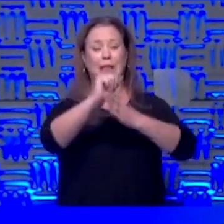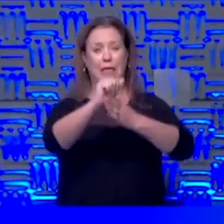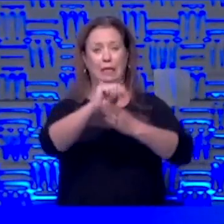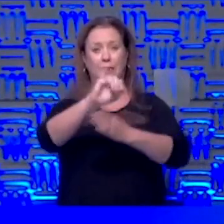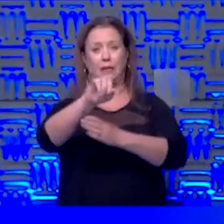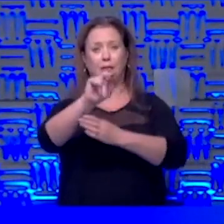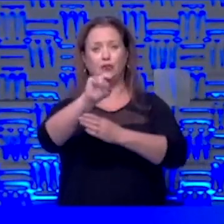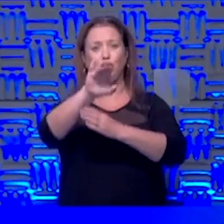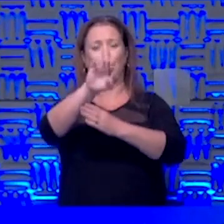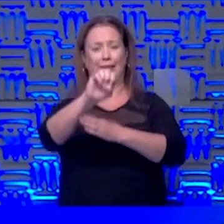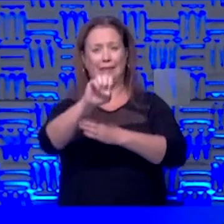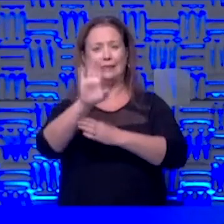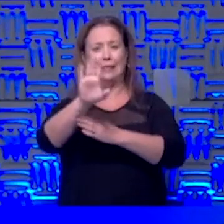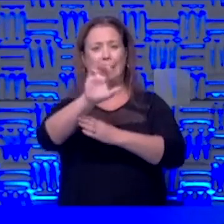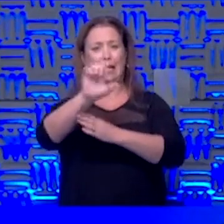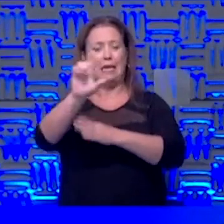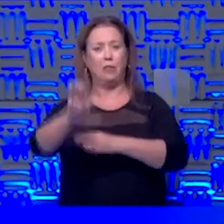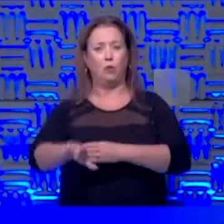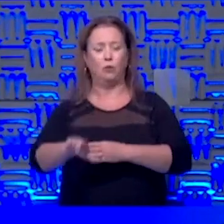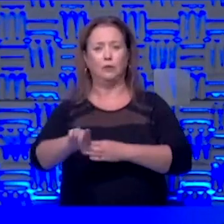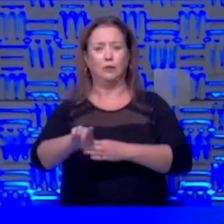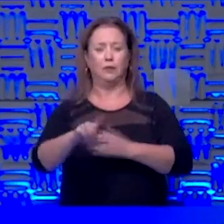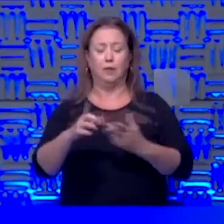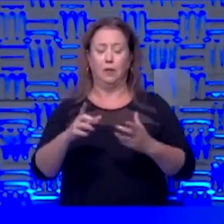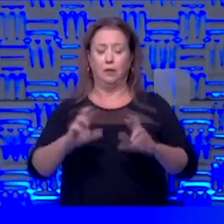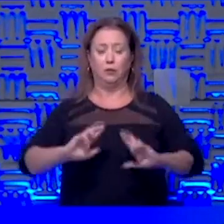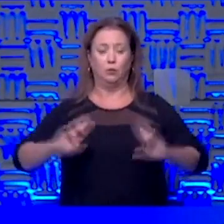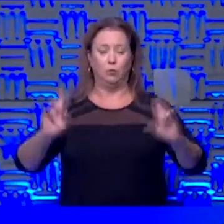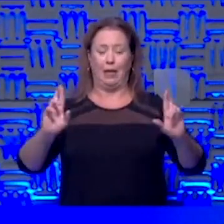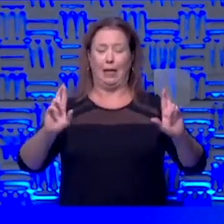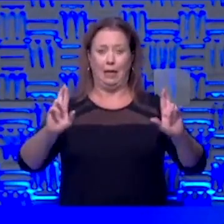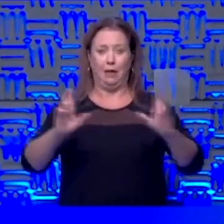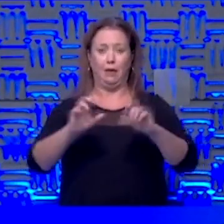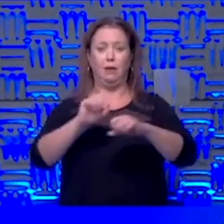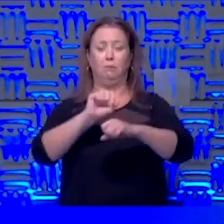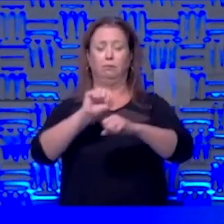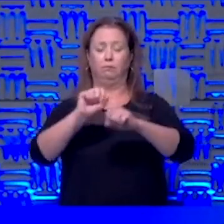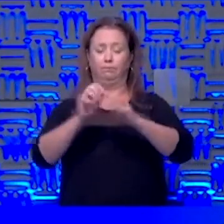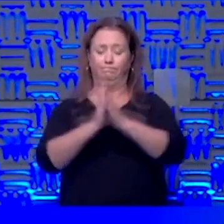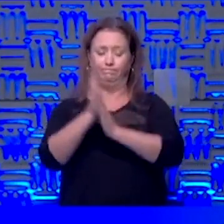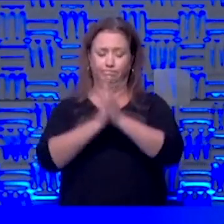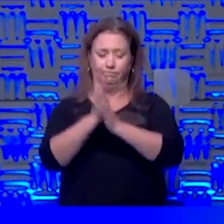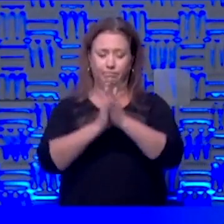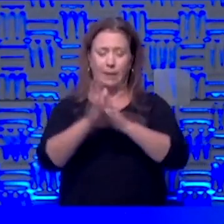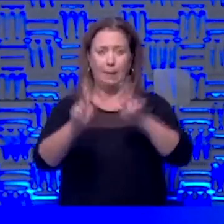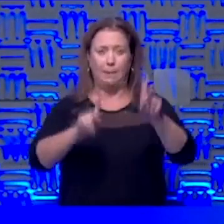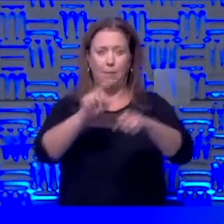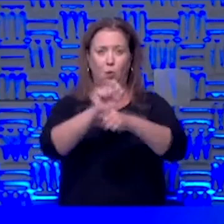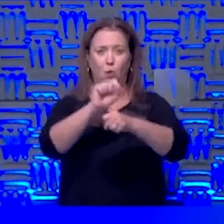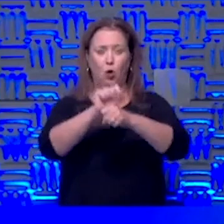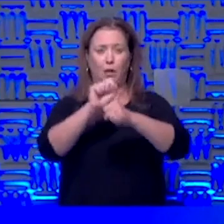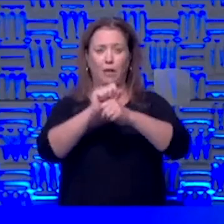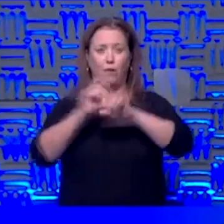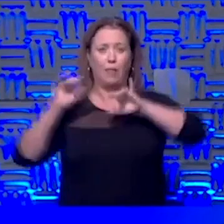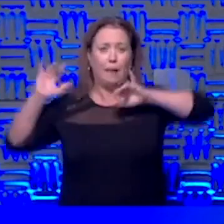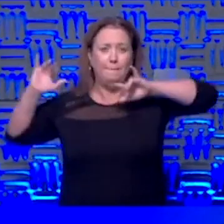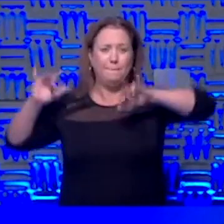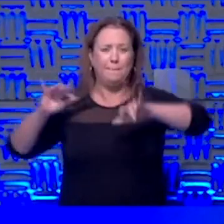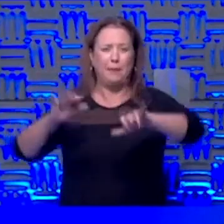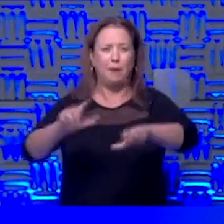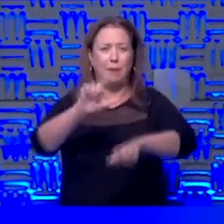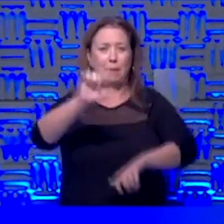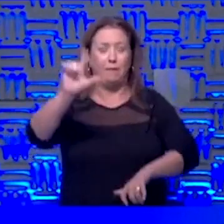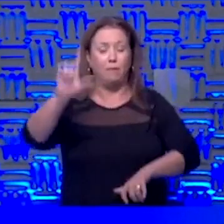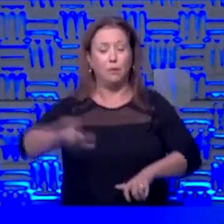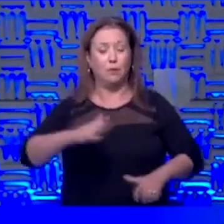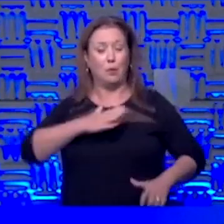Jennifer Scrimshire there, and Lawrence's boots on the ground, and a bunch of other people working to help for that mass migration. So we were pretty